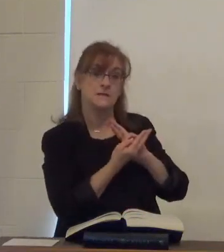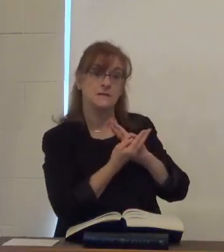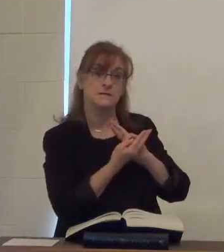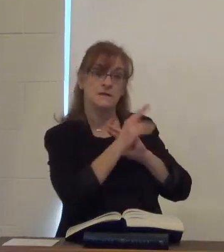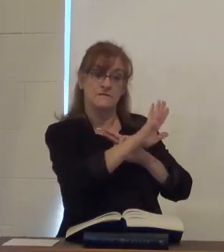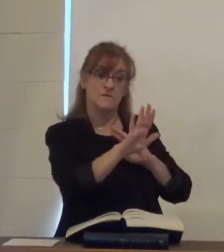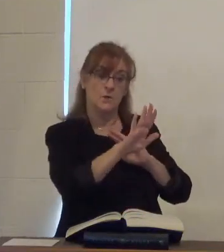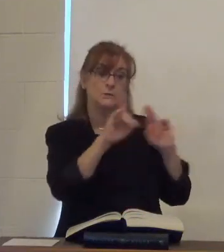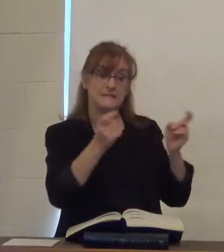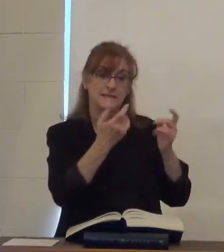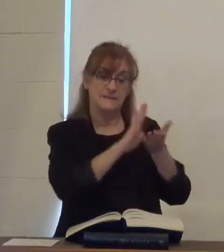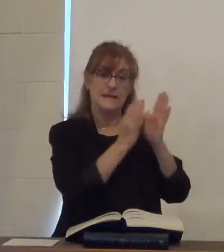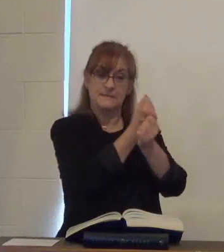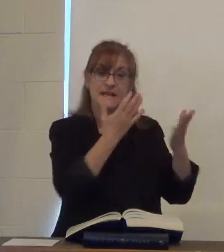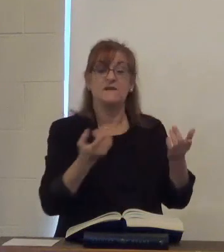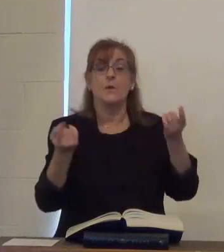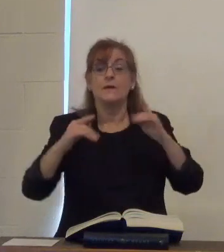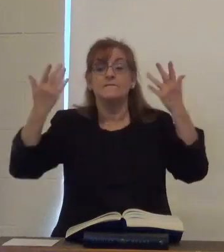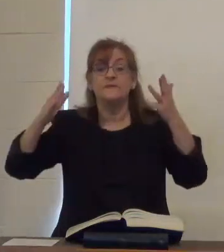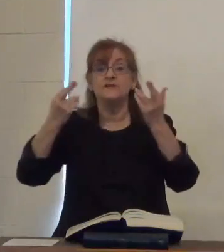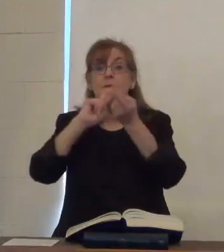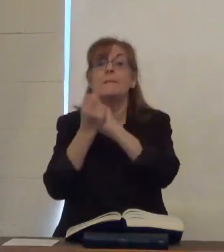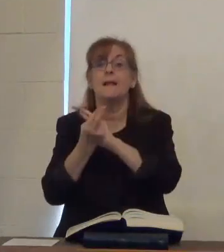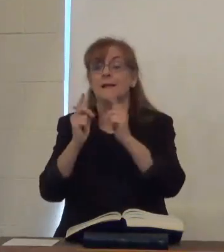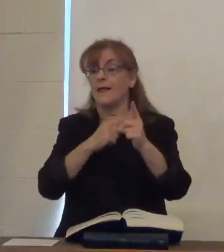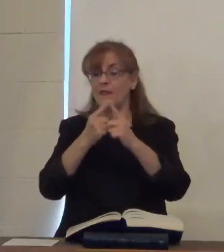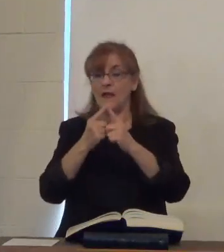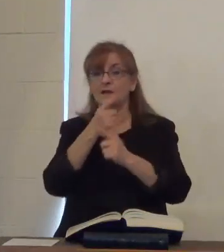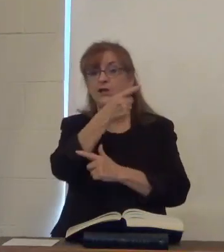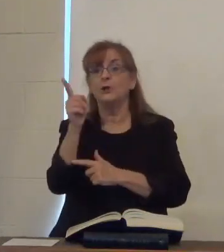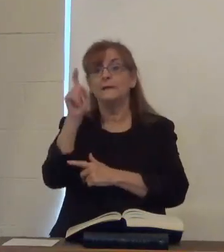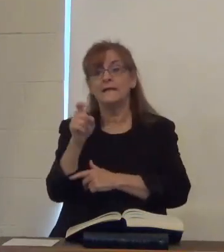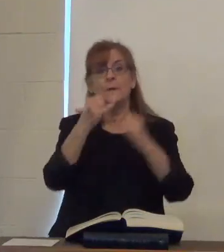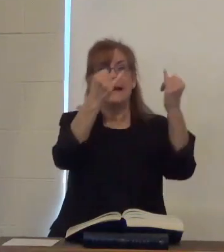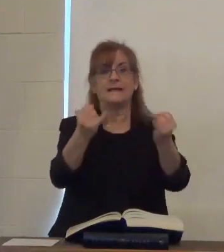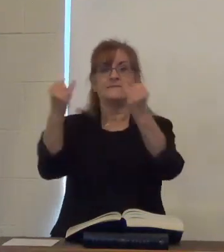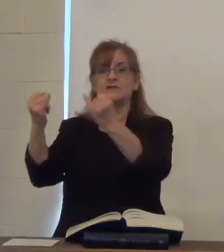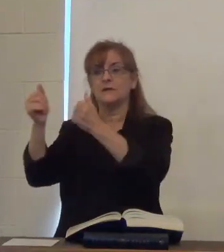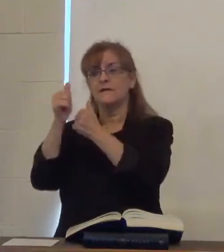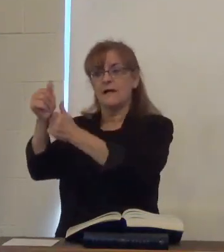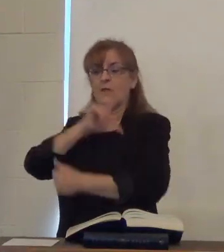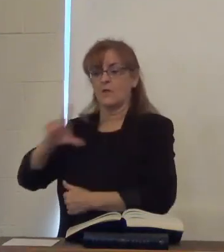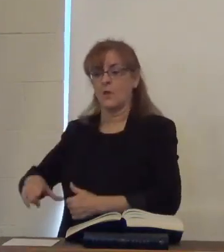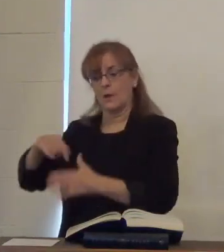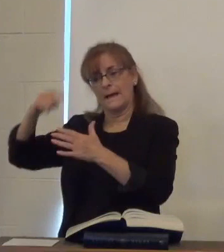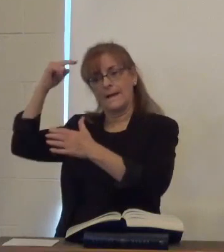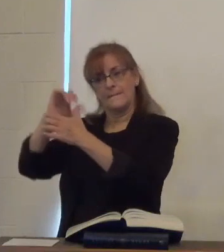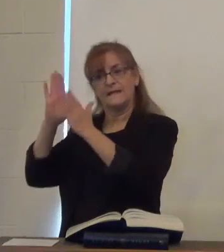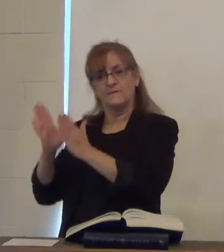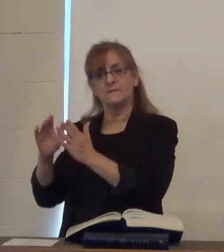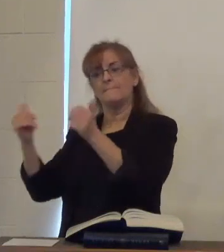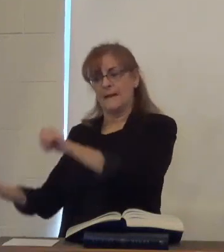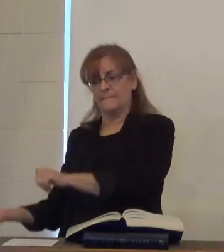repent to be saved. And when you do that, then you need to individually follow the Lord in believer's